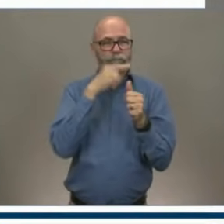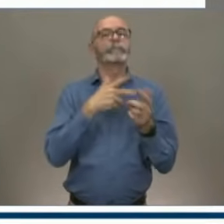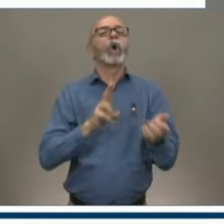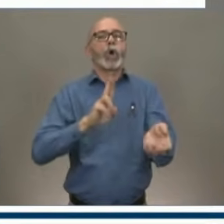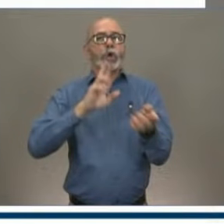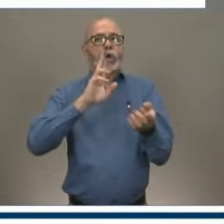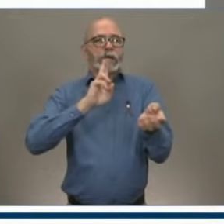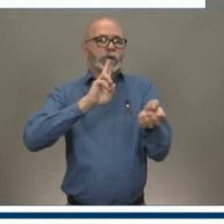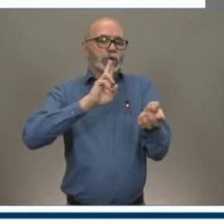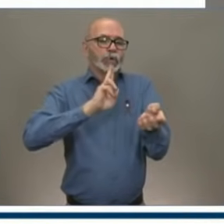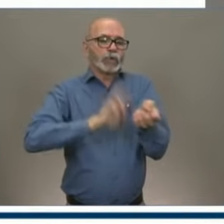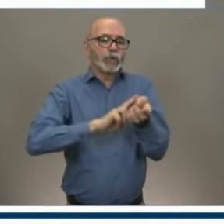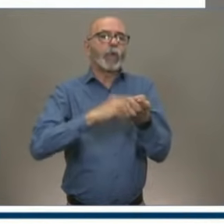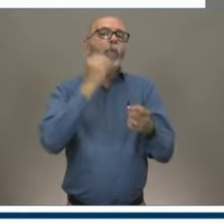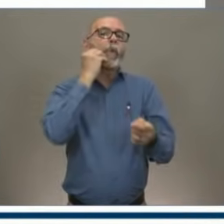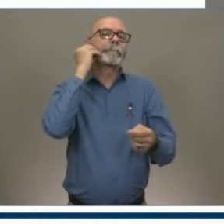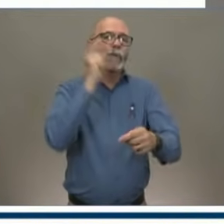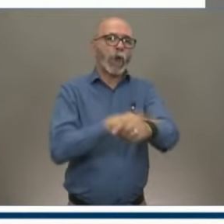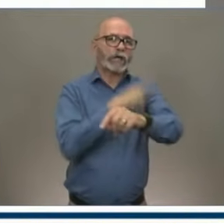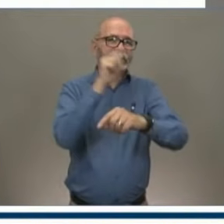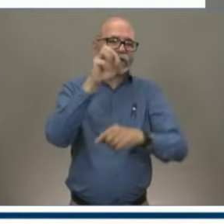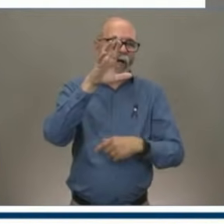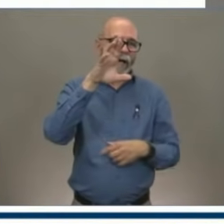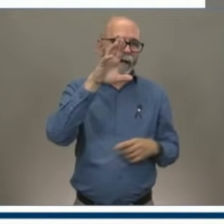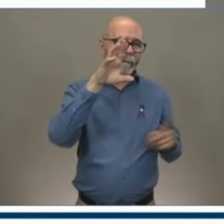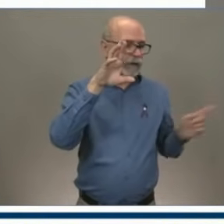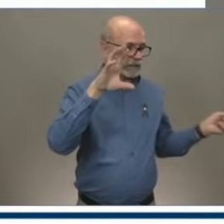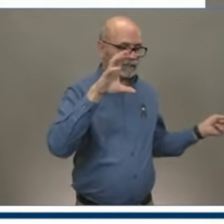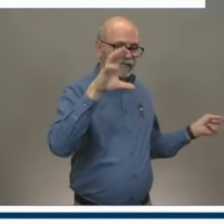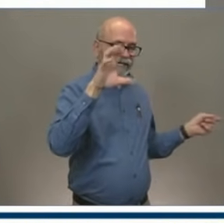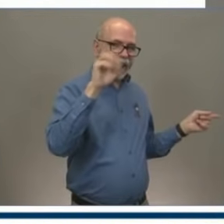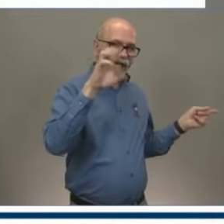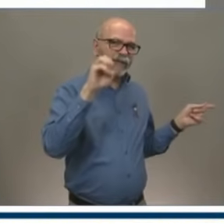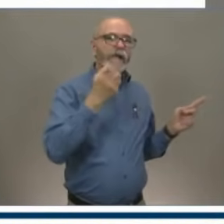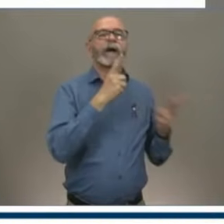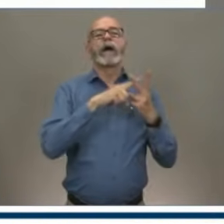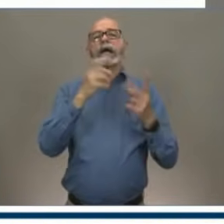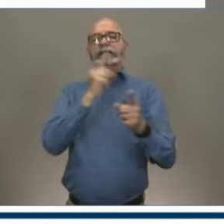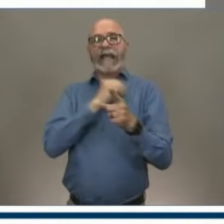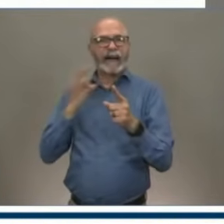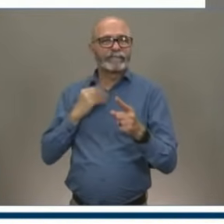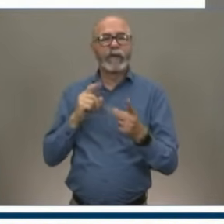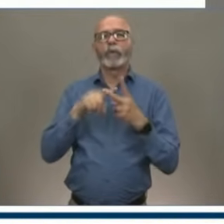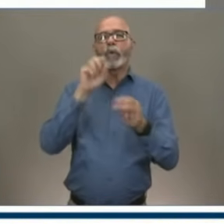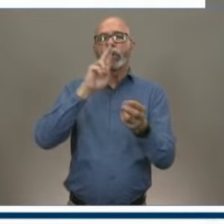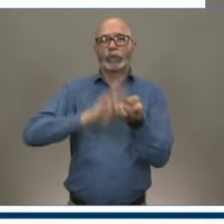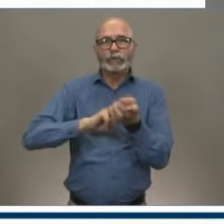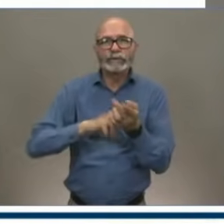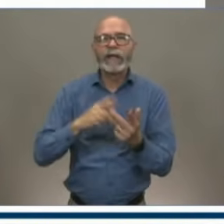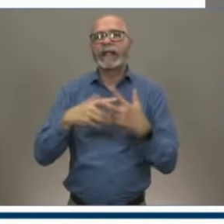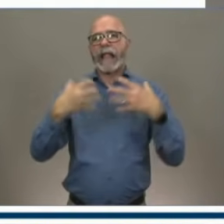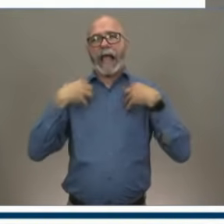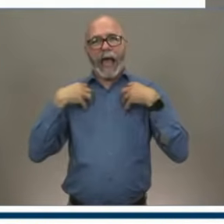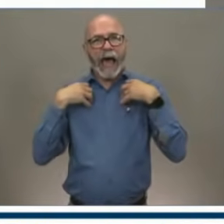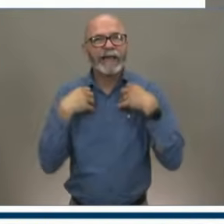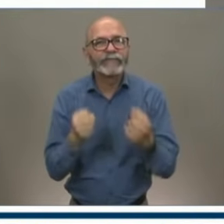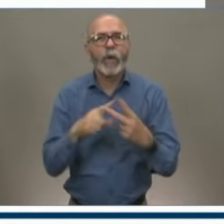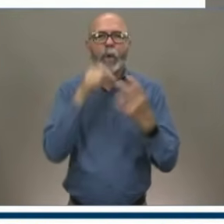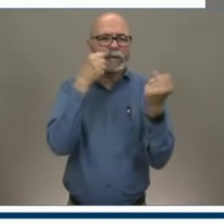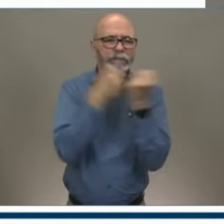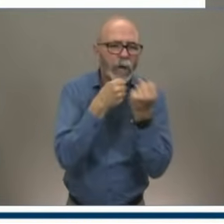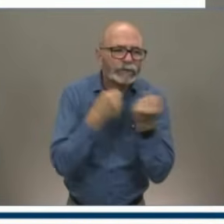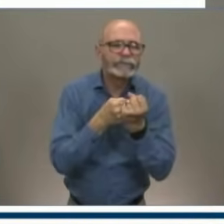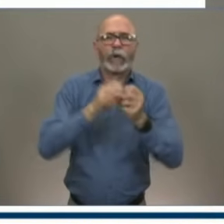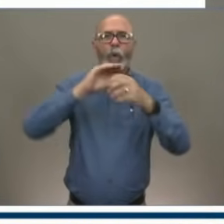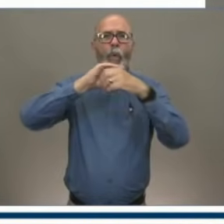staff, frontline healthcare workers who are at highest risk through providing direct care to COVID patients, and